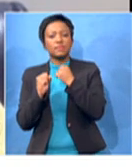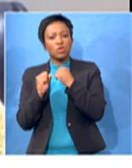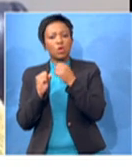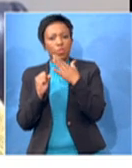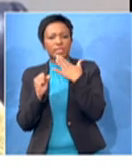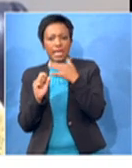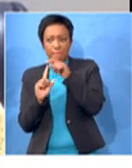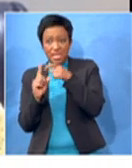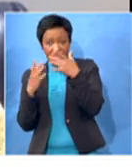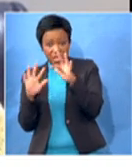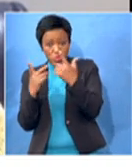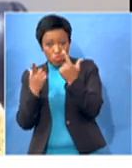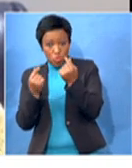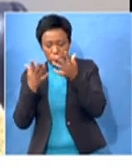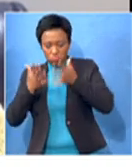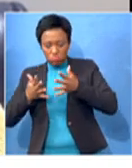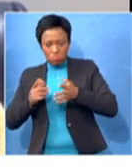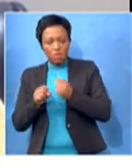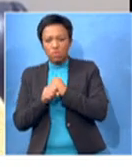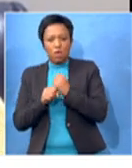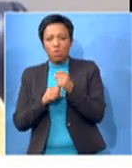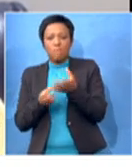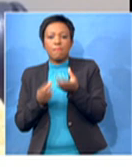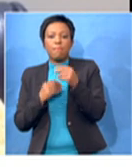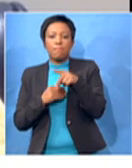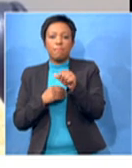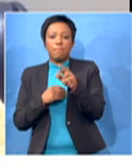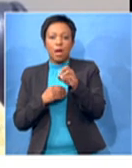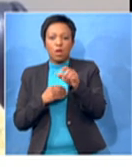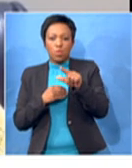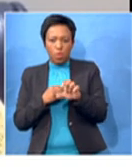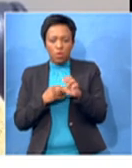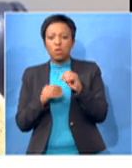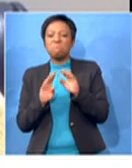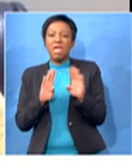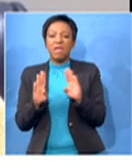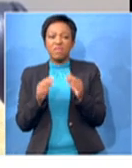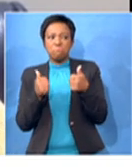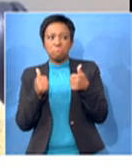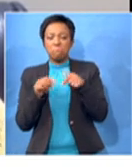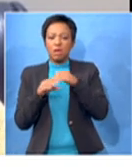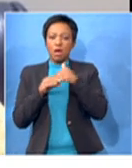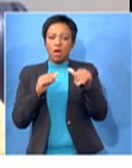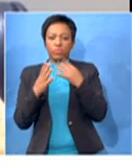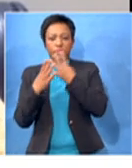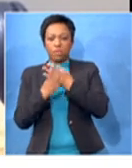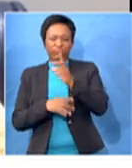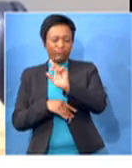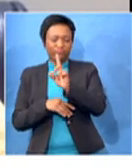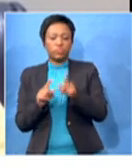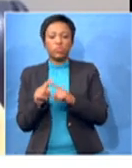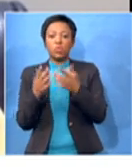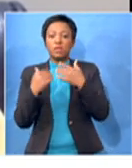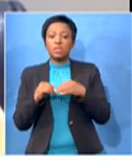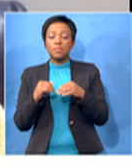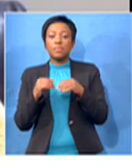bail applications in domestic violence, and also regulate the removal and inclusion of a sex offender in